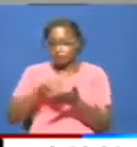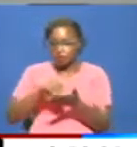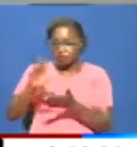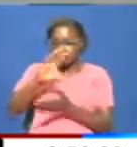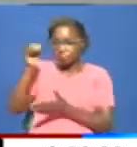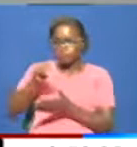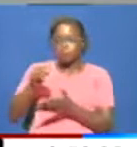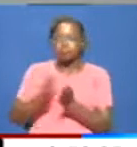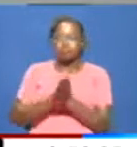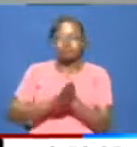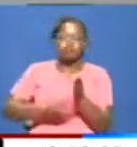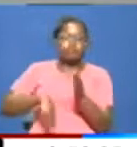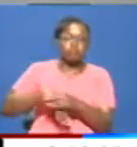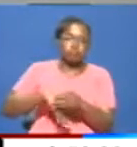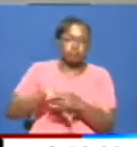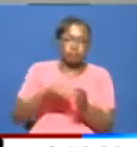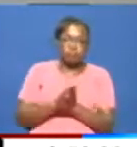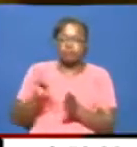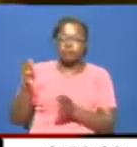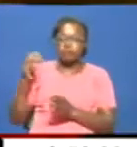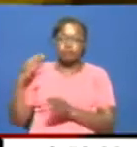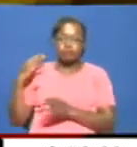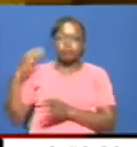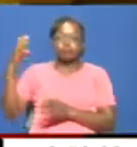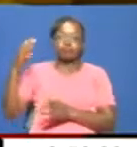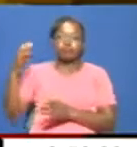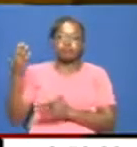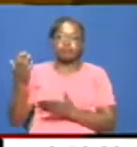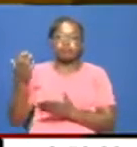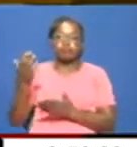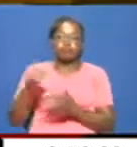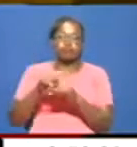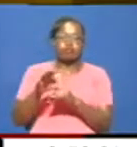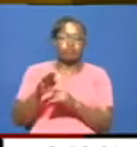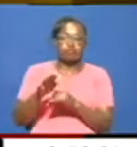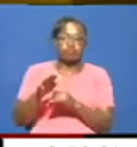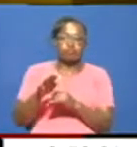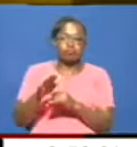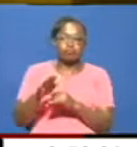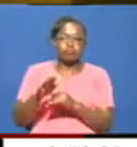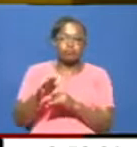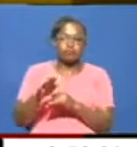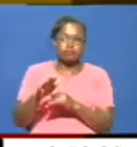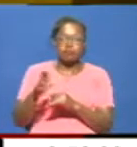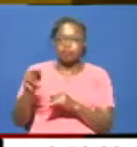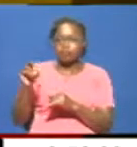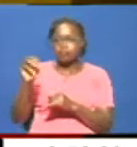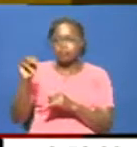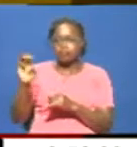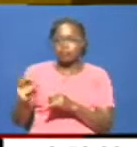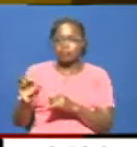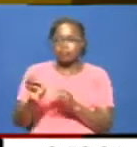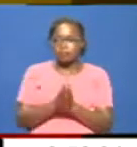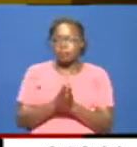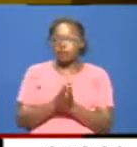Salaam, Tanzania. The Kenyan champions, who are easily defeated, Ngome and JKT in their opening